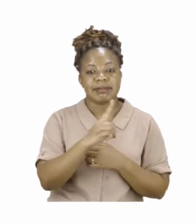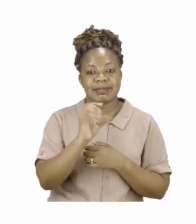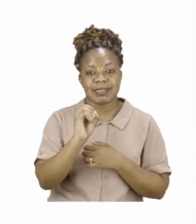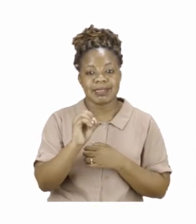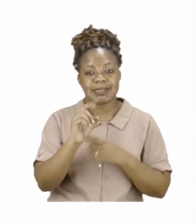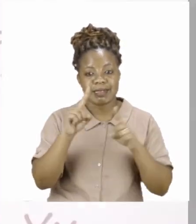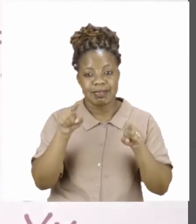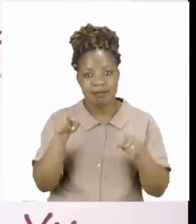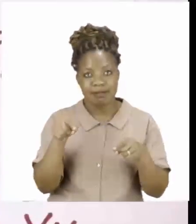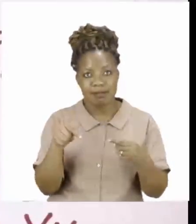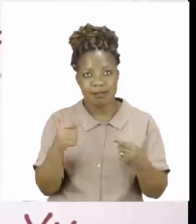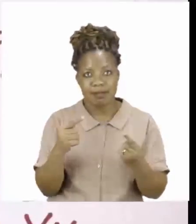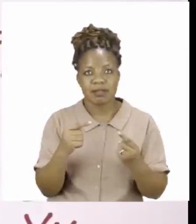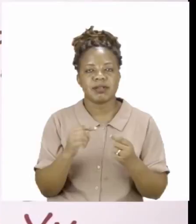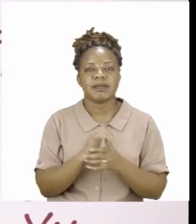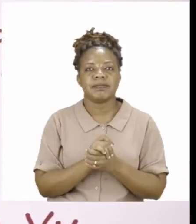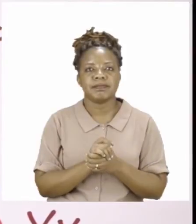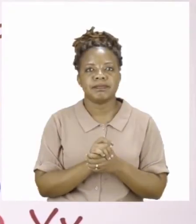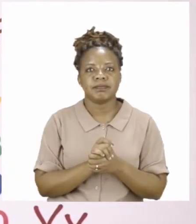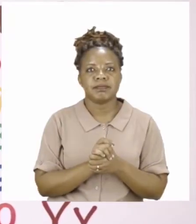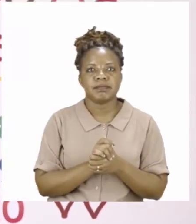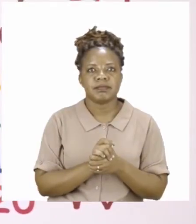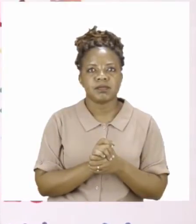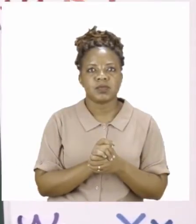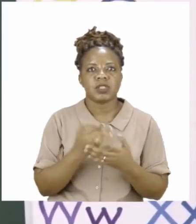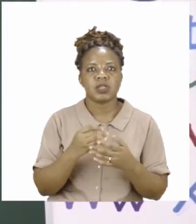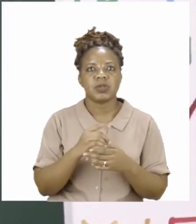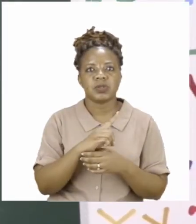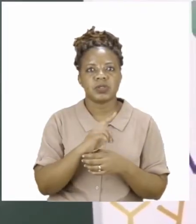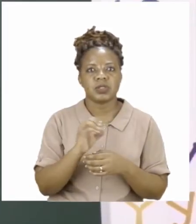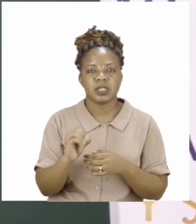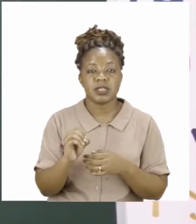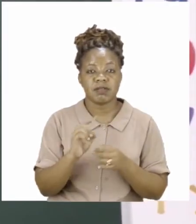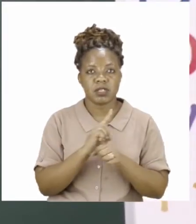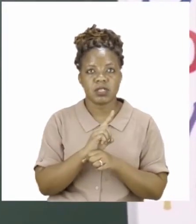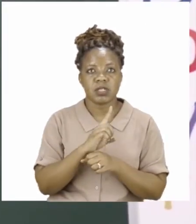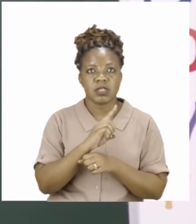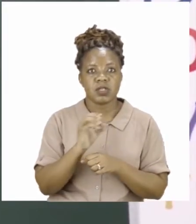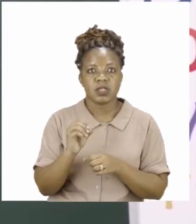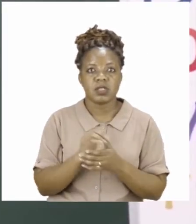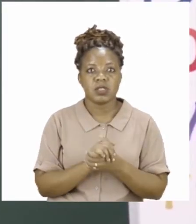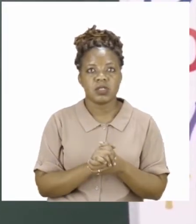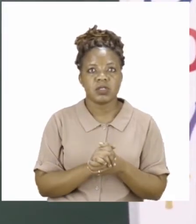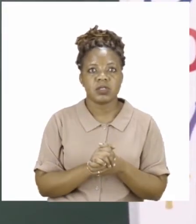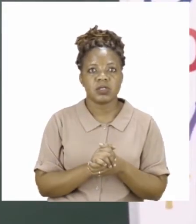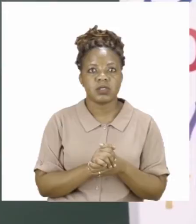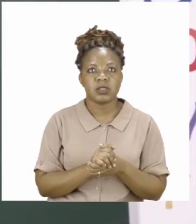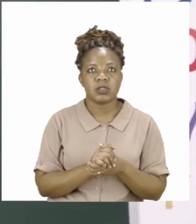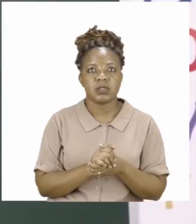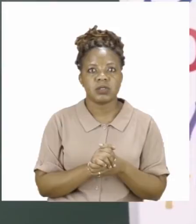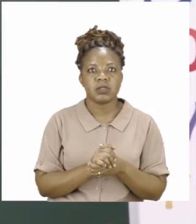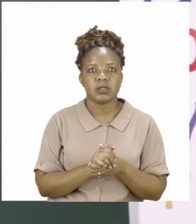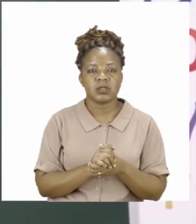table. Let's see if we can get 10 counters. This time we're going to use blue, like this